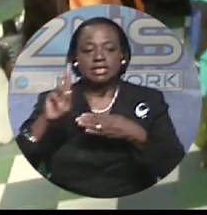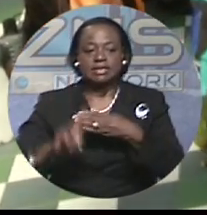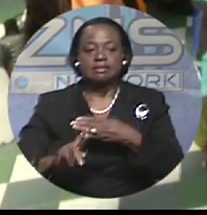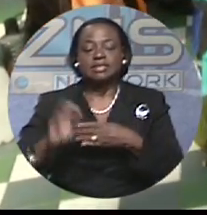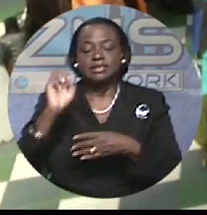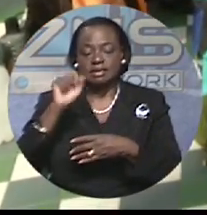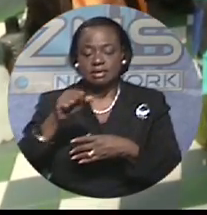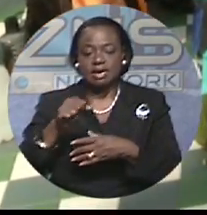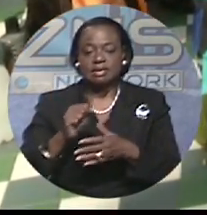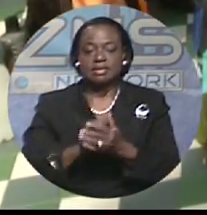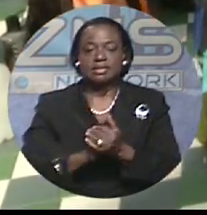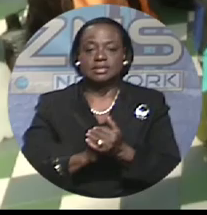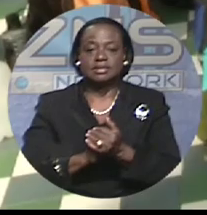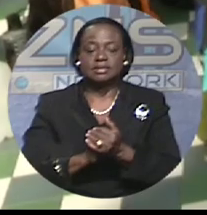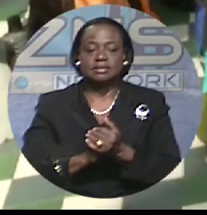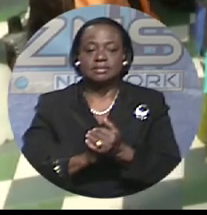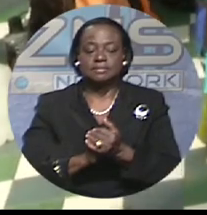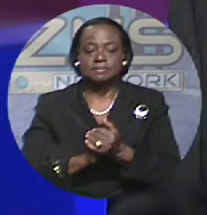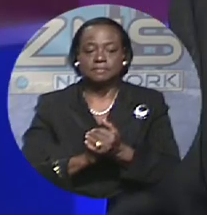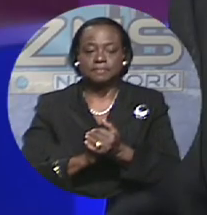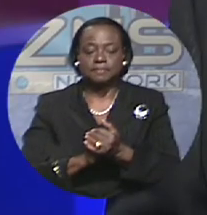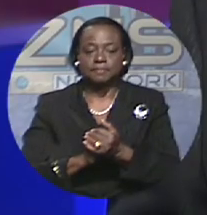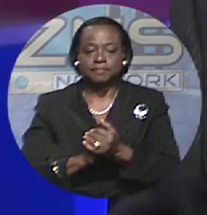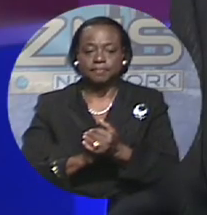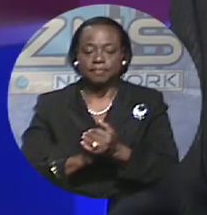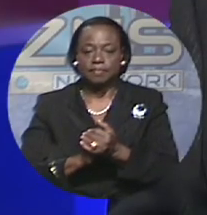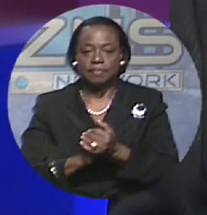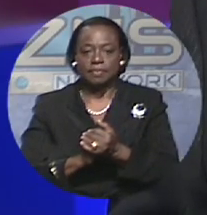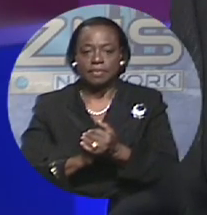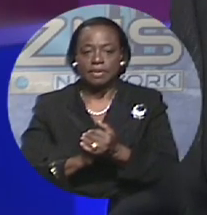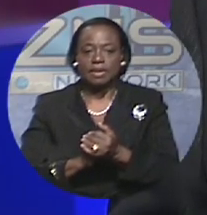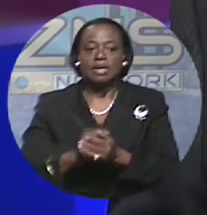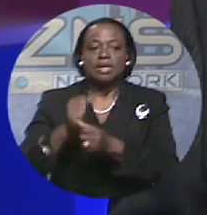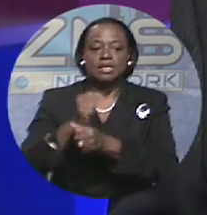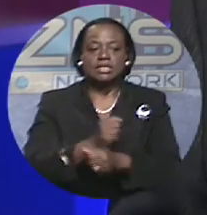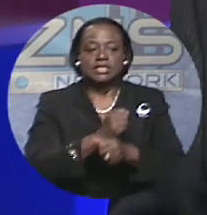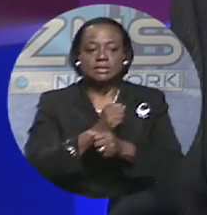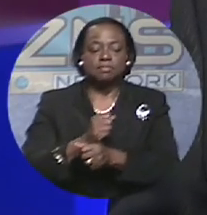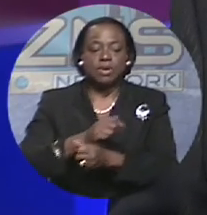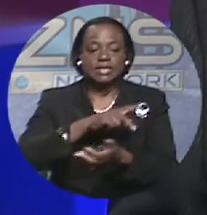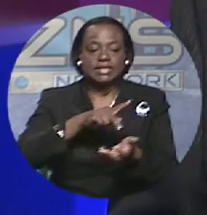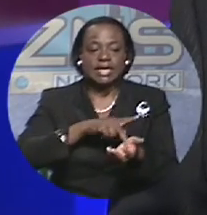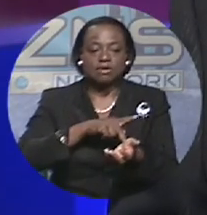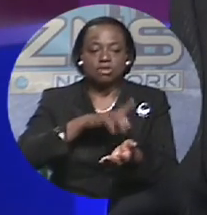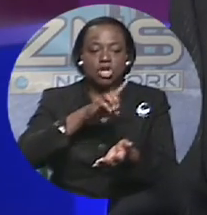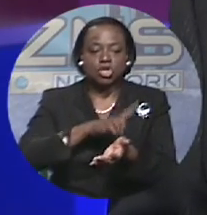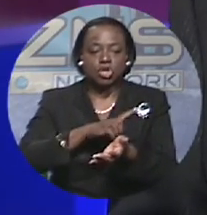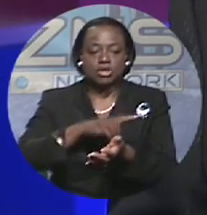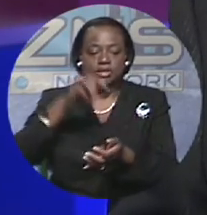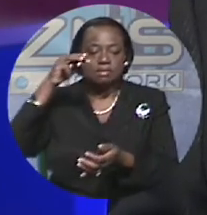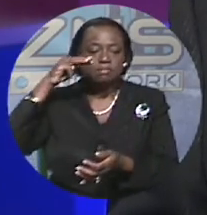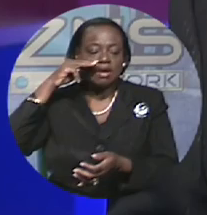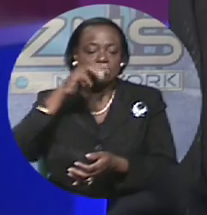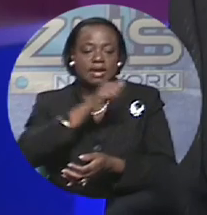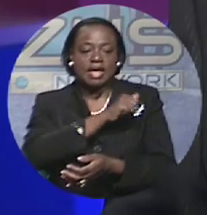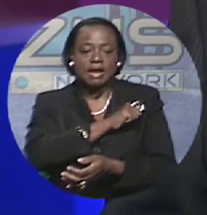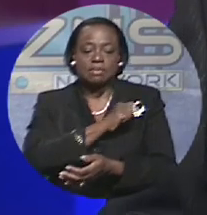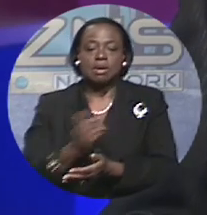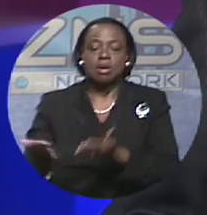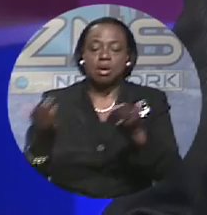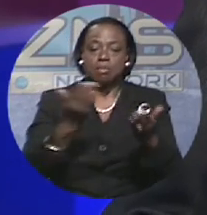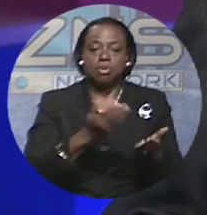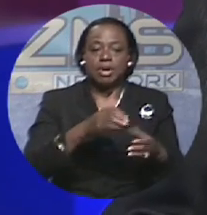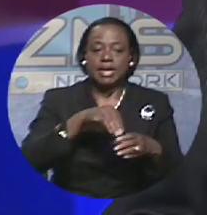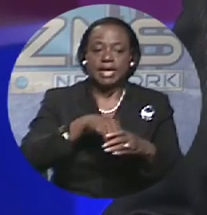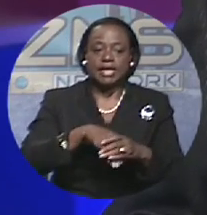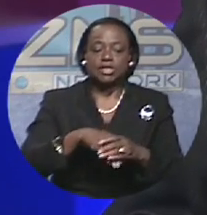seen lots of better results. Sports psychologist Dr. Margaret Audley was also brought in to be a part of the clinic. Dr.